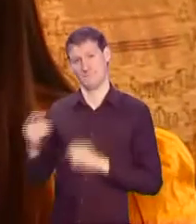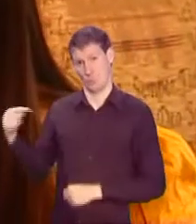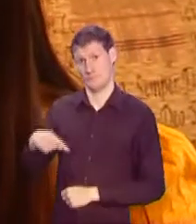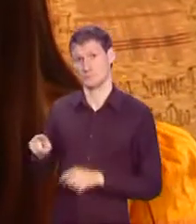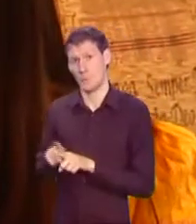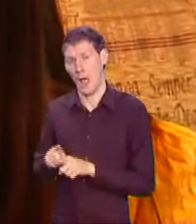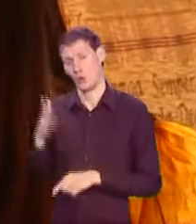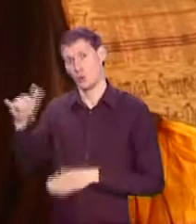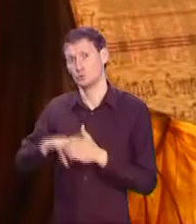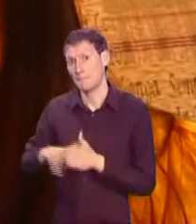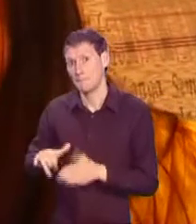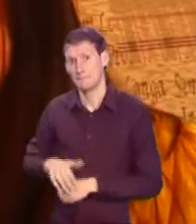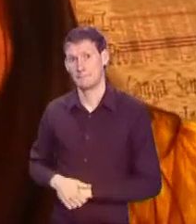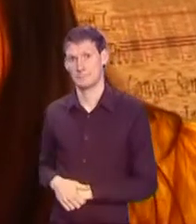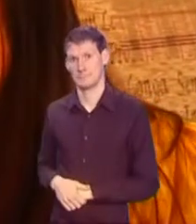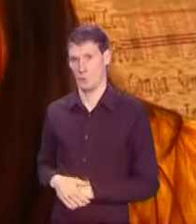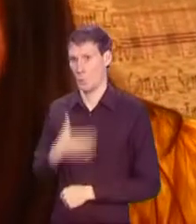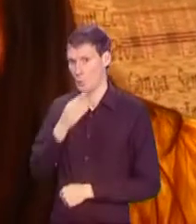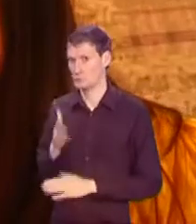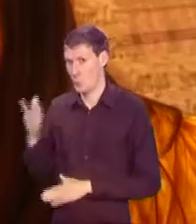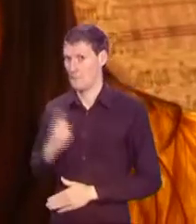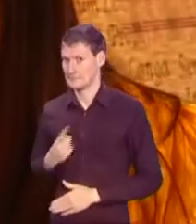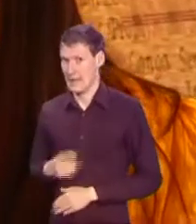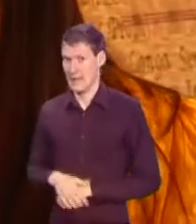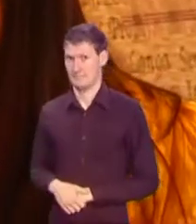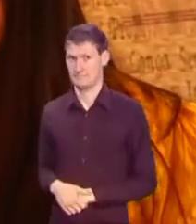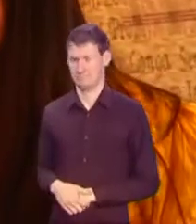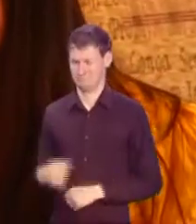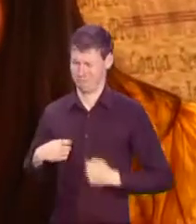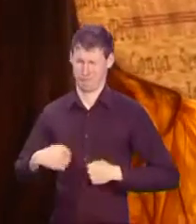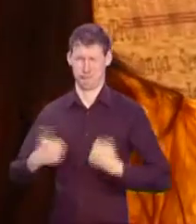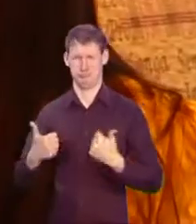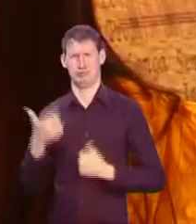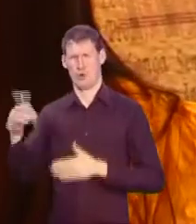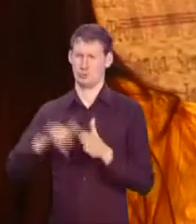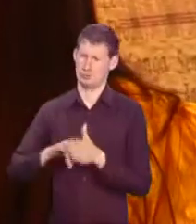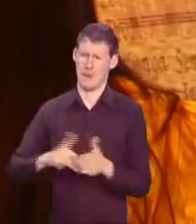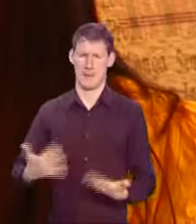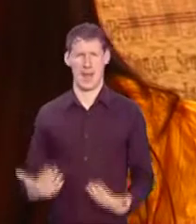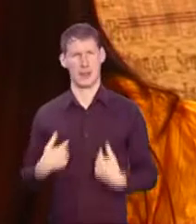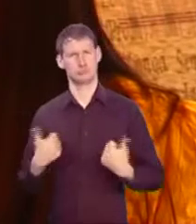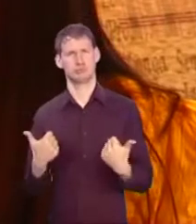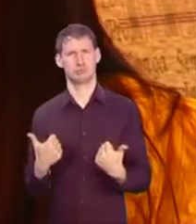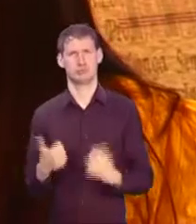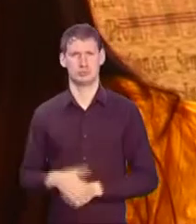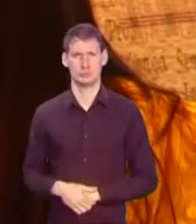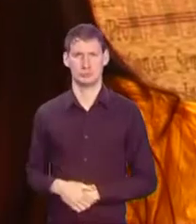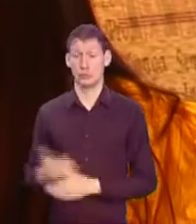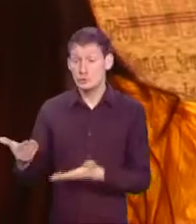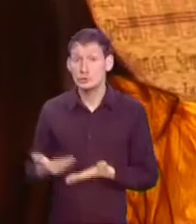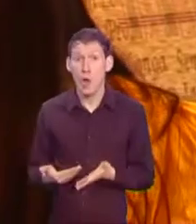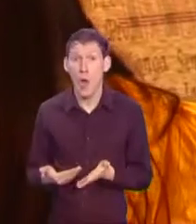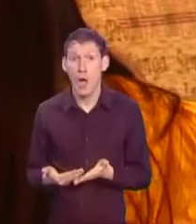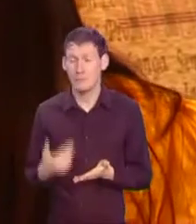round. We're going to the shops. I wish I dared go by myself. I'm great now in the shops, even when I'm